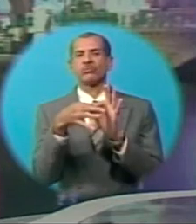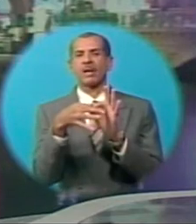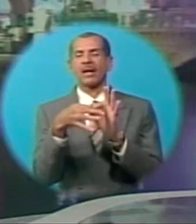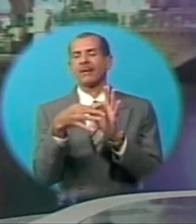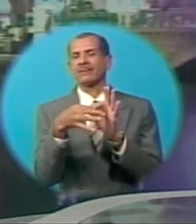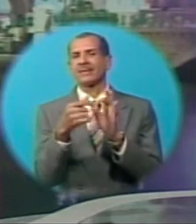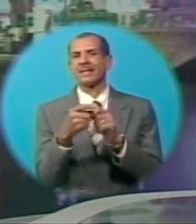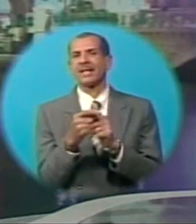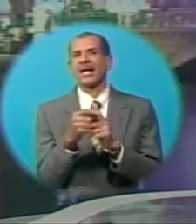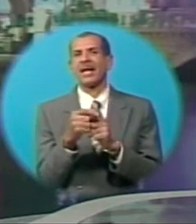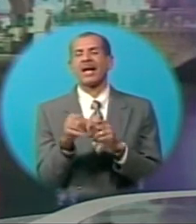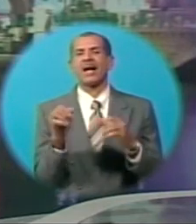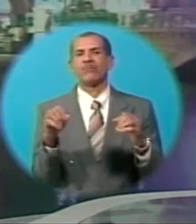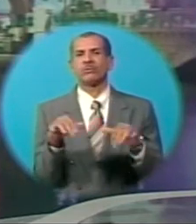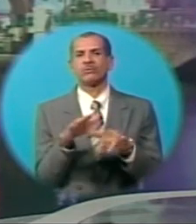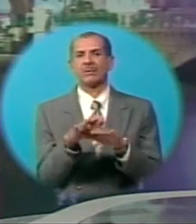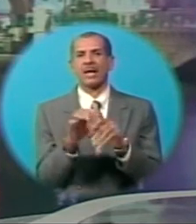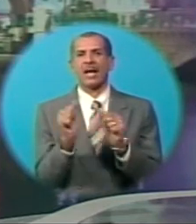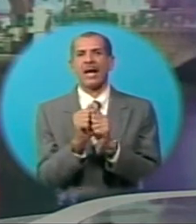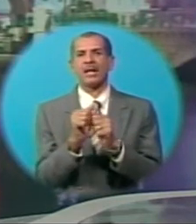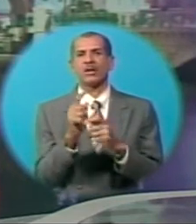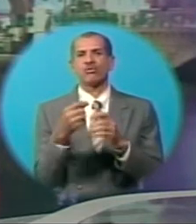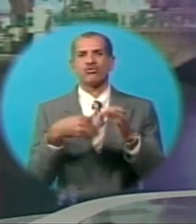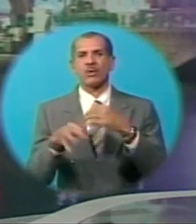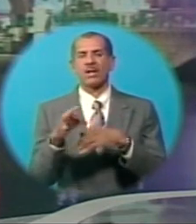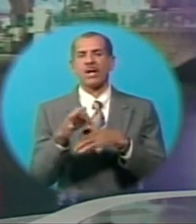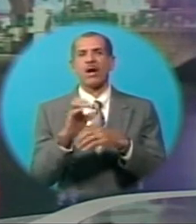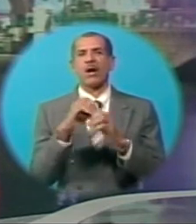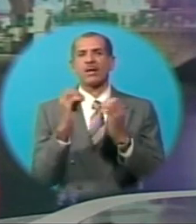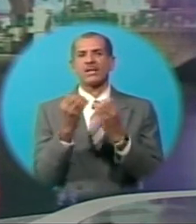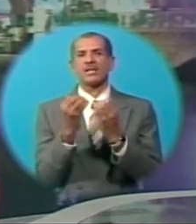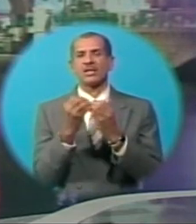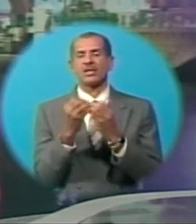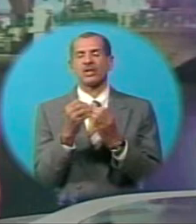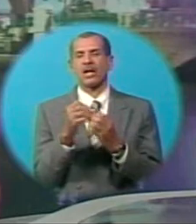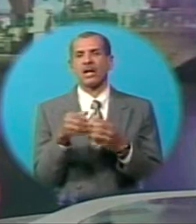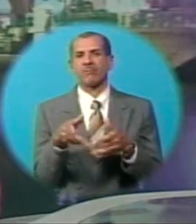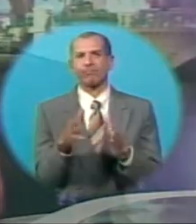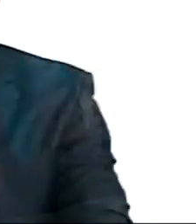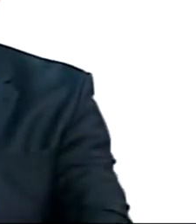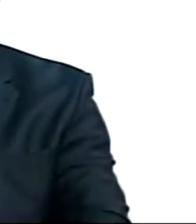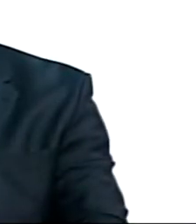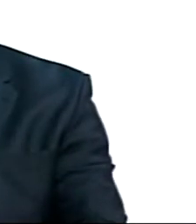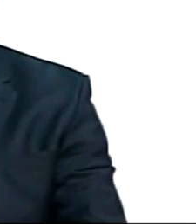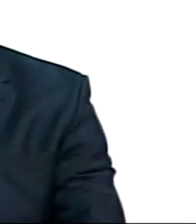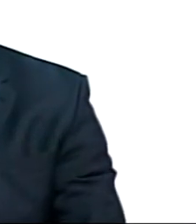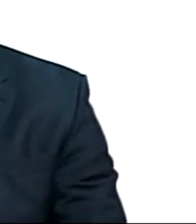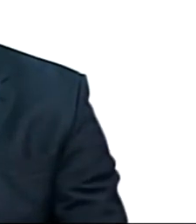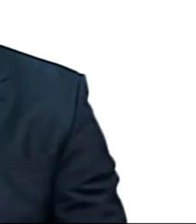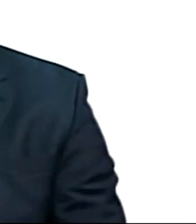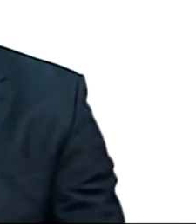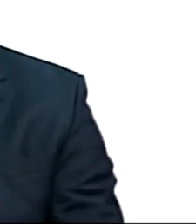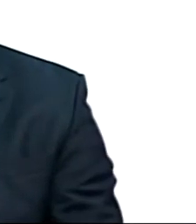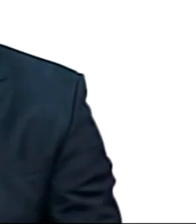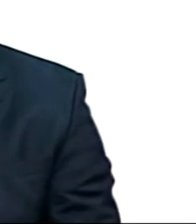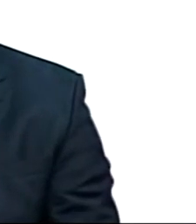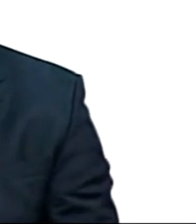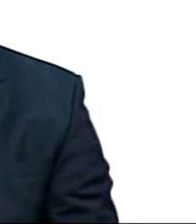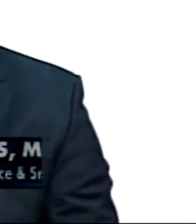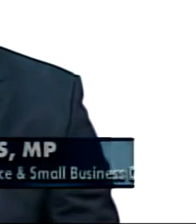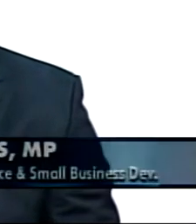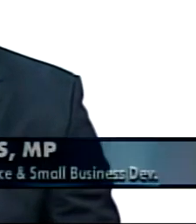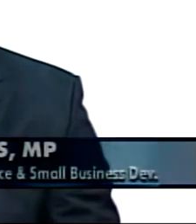implementation of the World Trade Organization Agreement on Trade Facilitation. I urge those still in doubt to look at the big